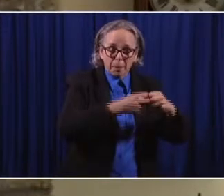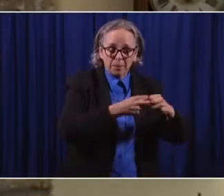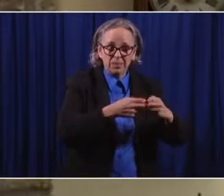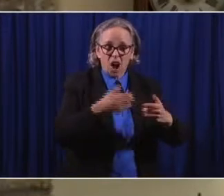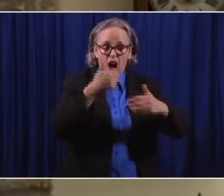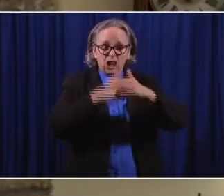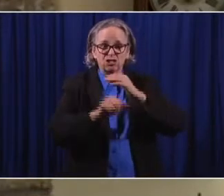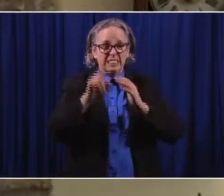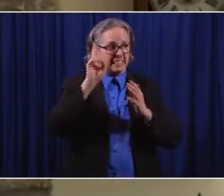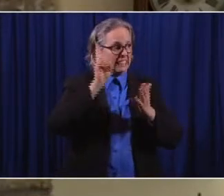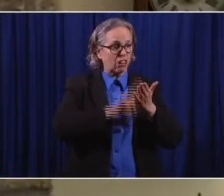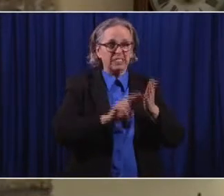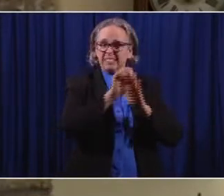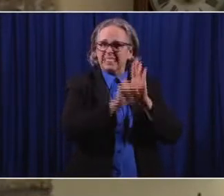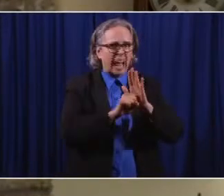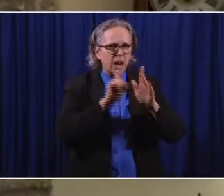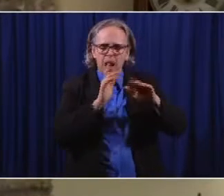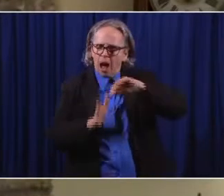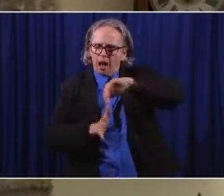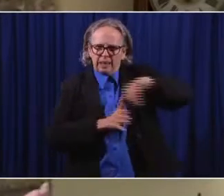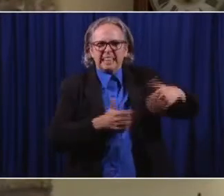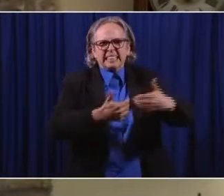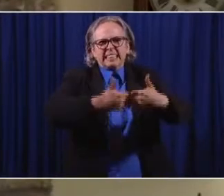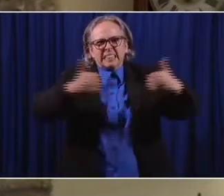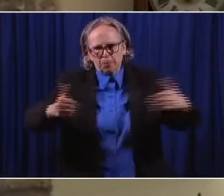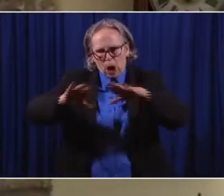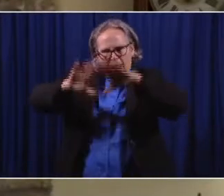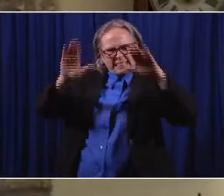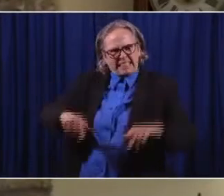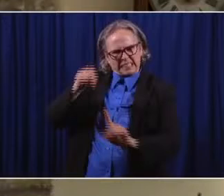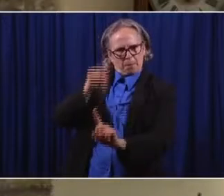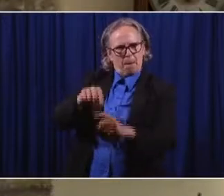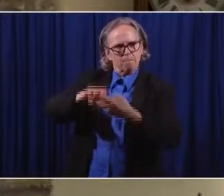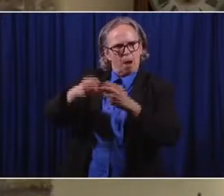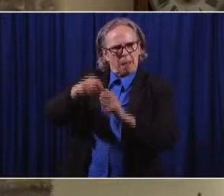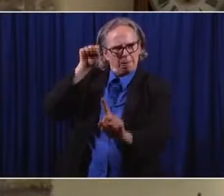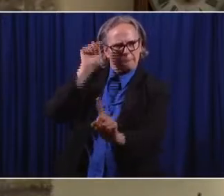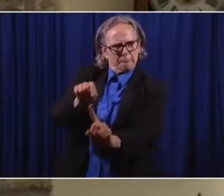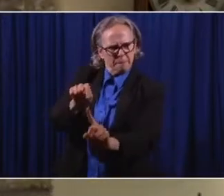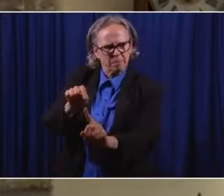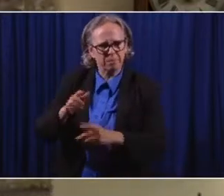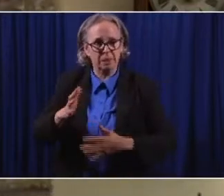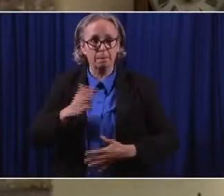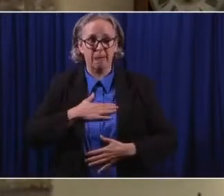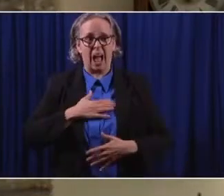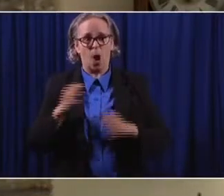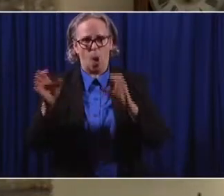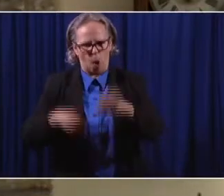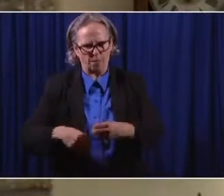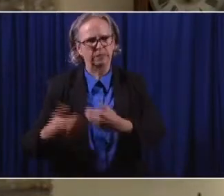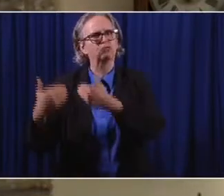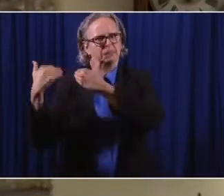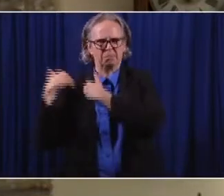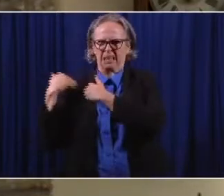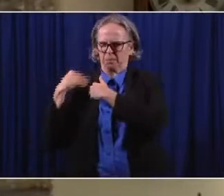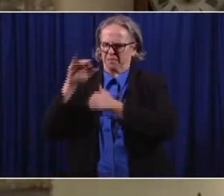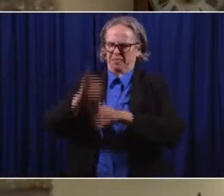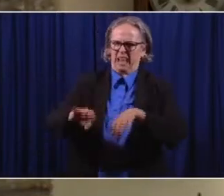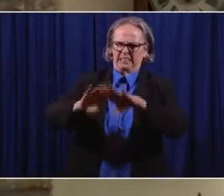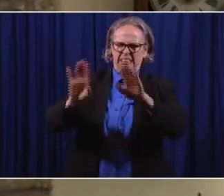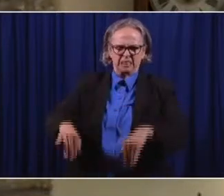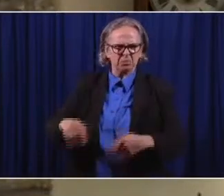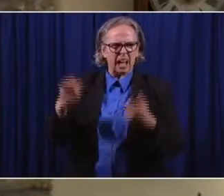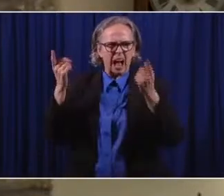that. The buck stops here with us. There was a glitch. There was a computer glitch. This